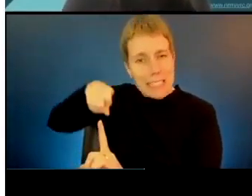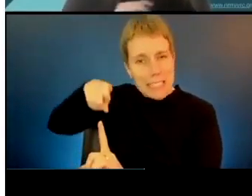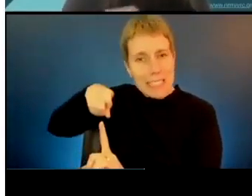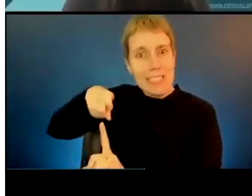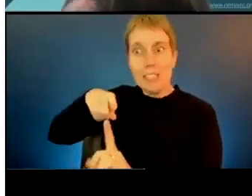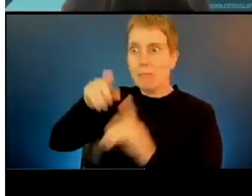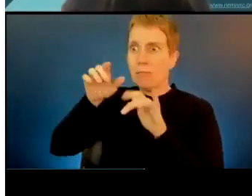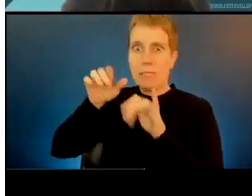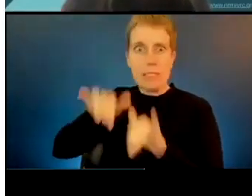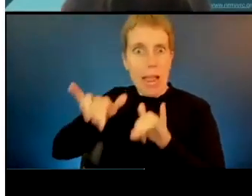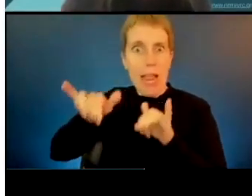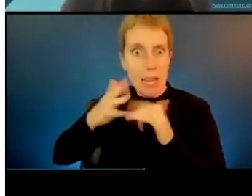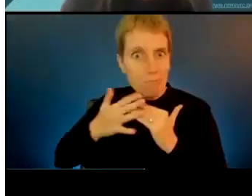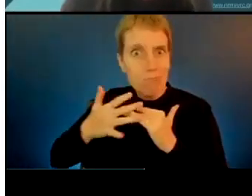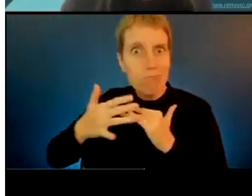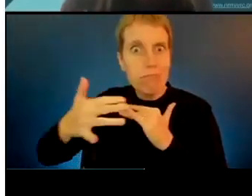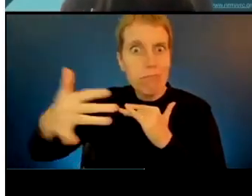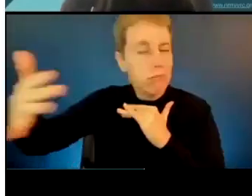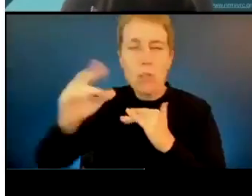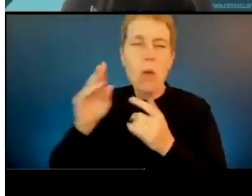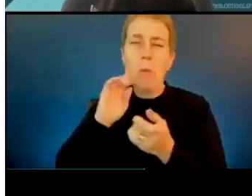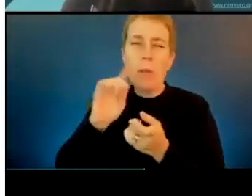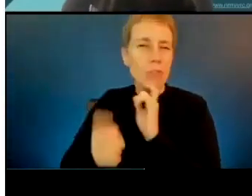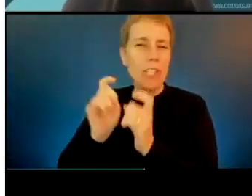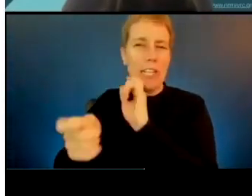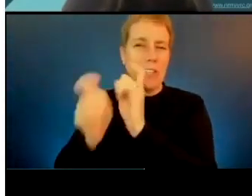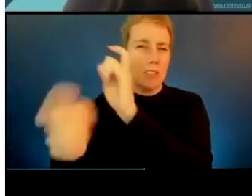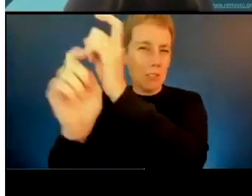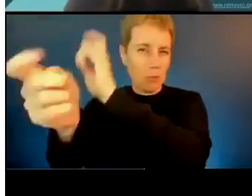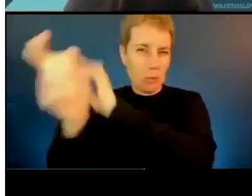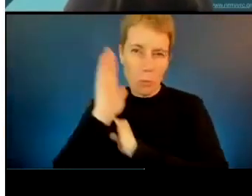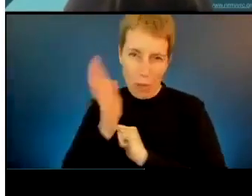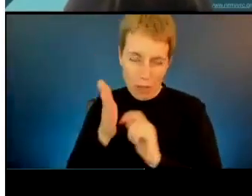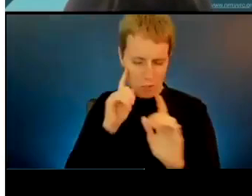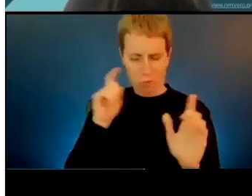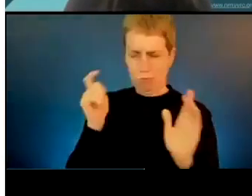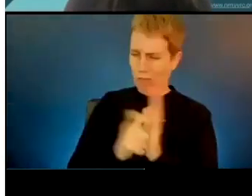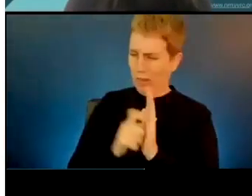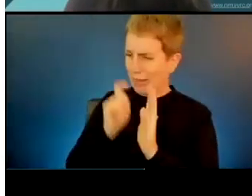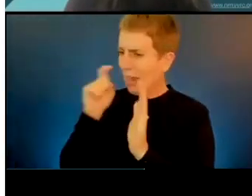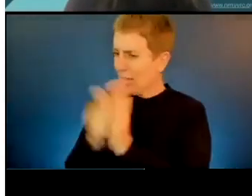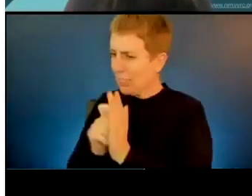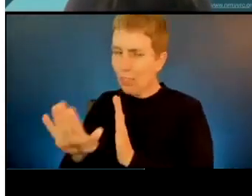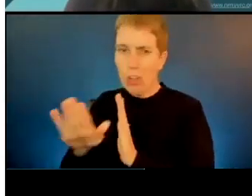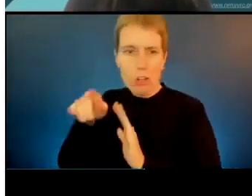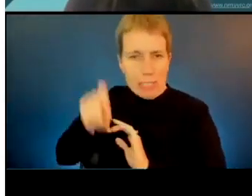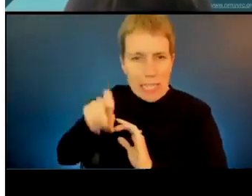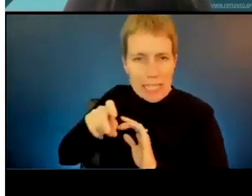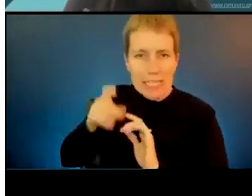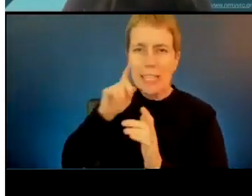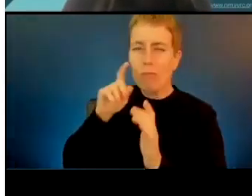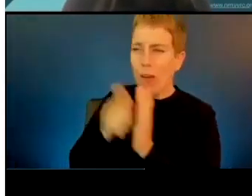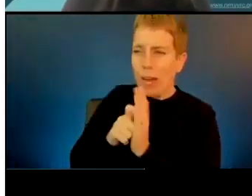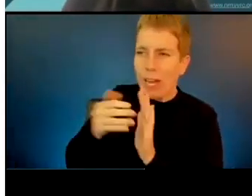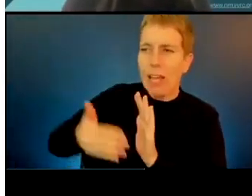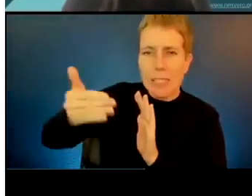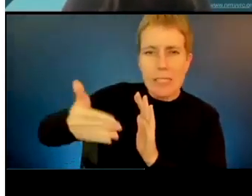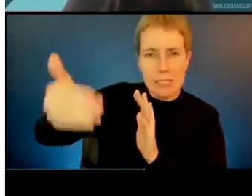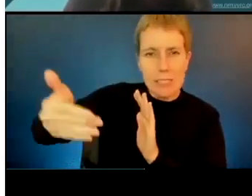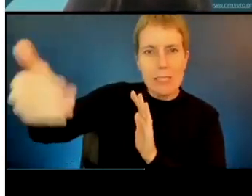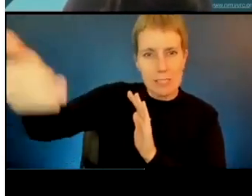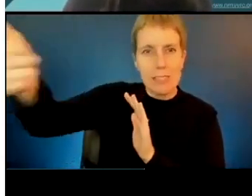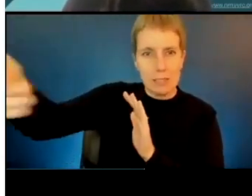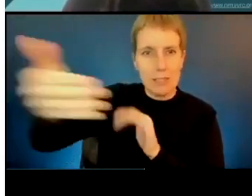addressing different stages of recovery. So when other mass violence incidents occur across the country, victims may be faced with